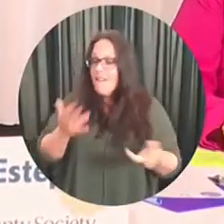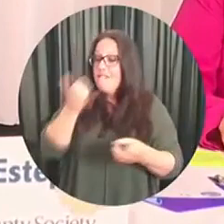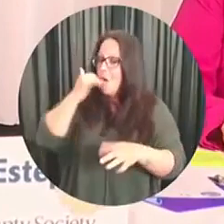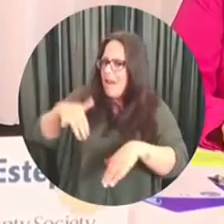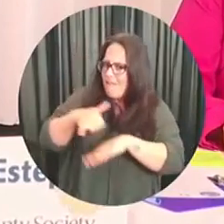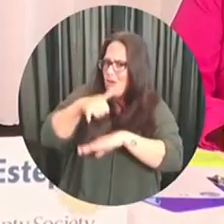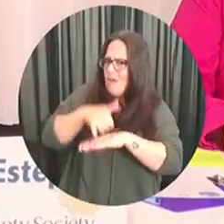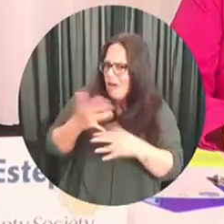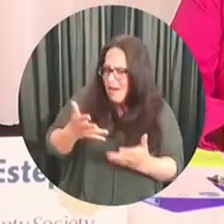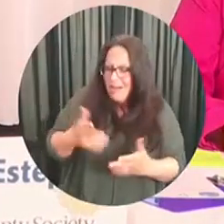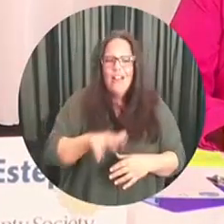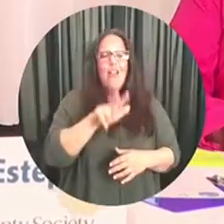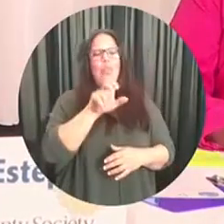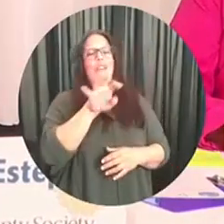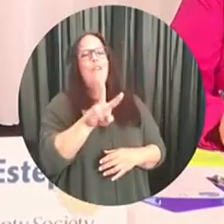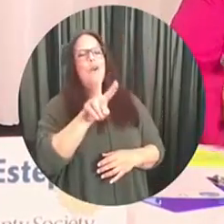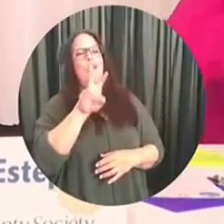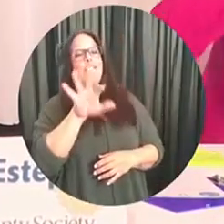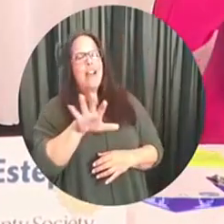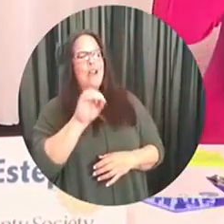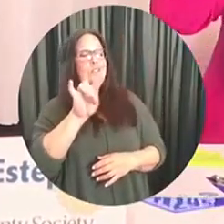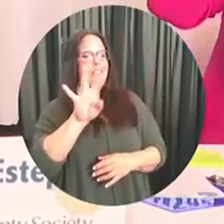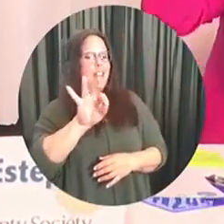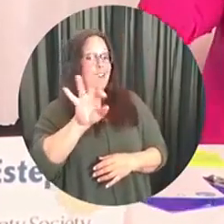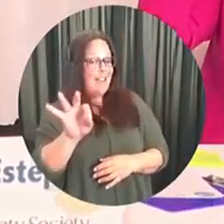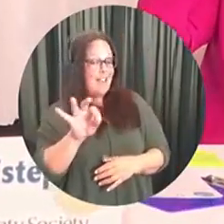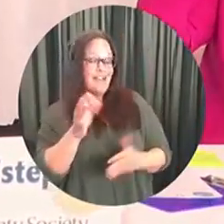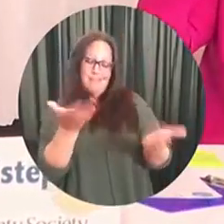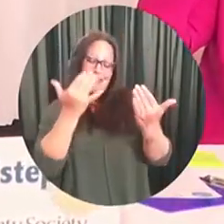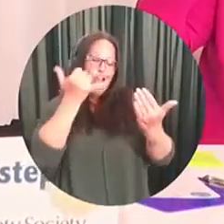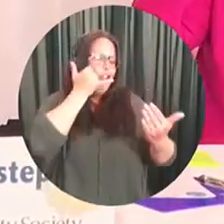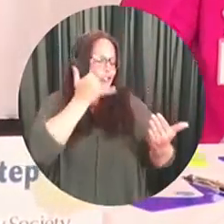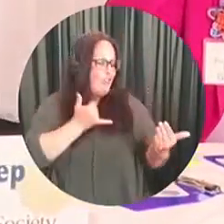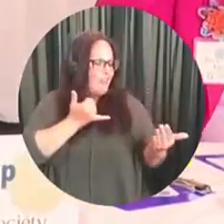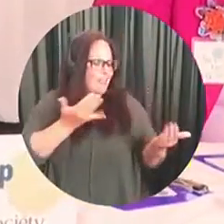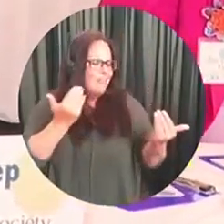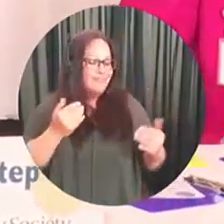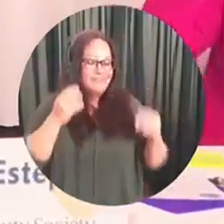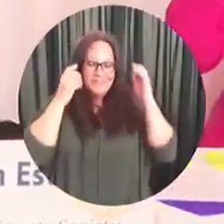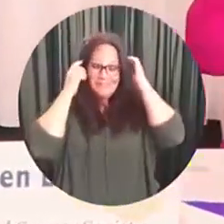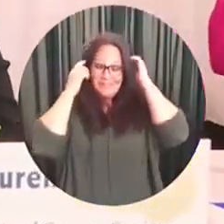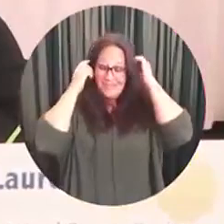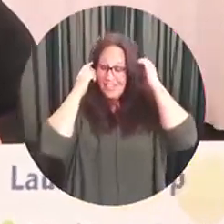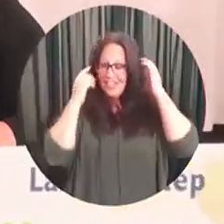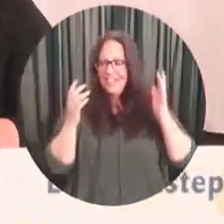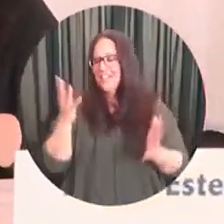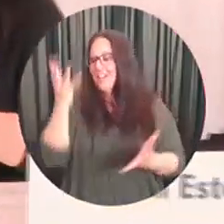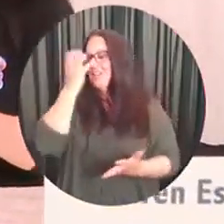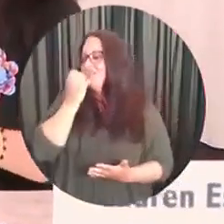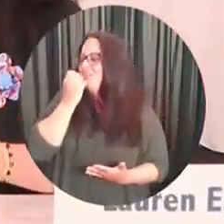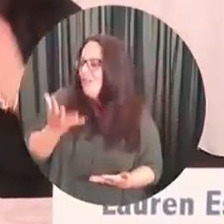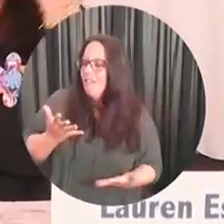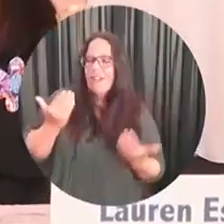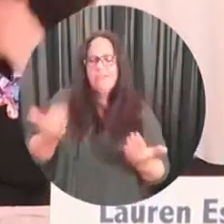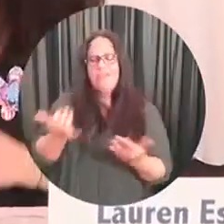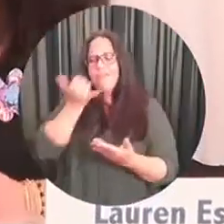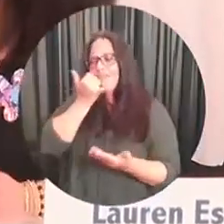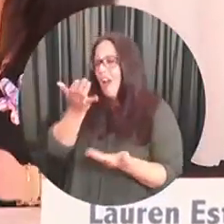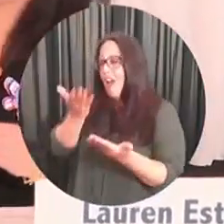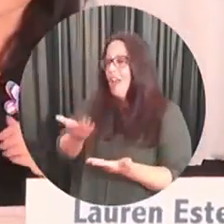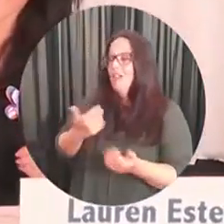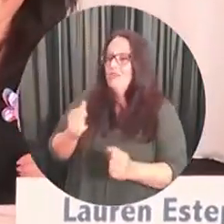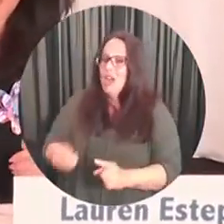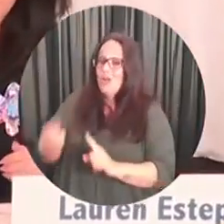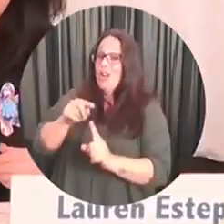304-295-0799. Give me a call. Beautiful, Lauren. Give her a call. I want to say I was going to try to get to Victoria, but it looks like she's